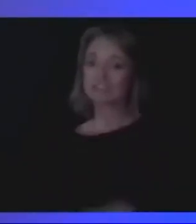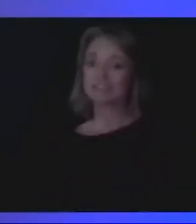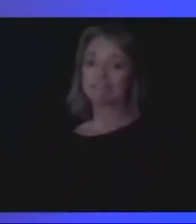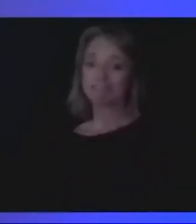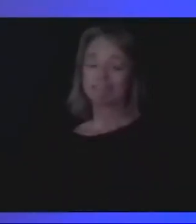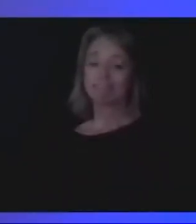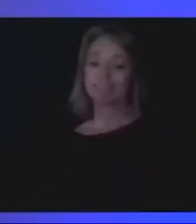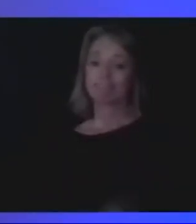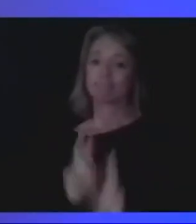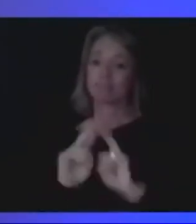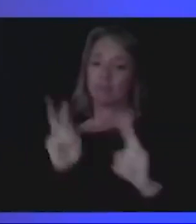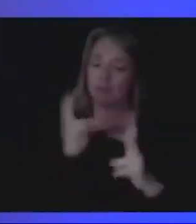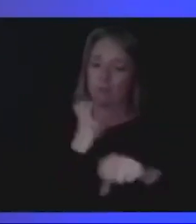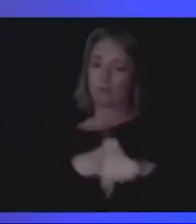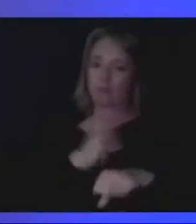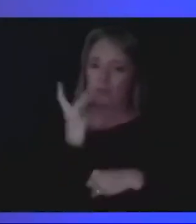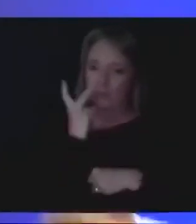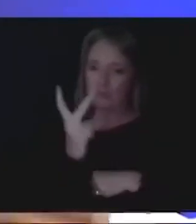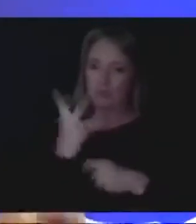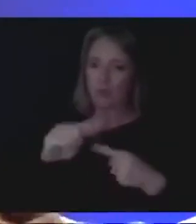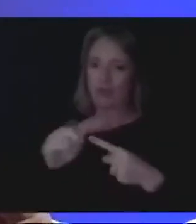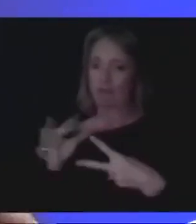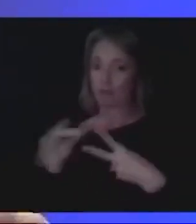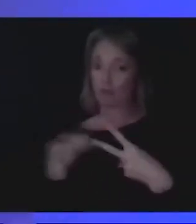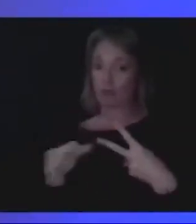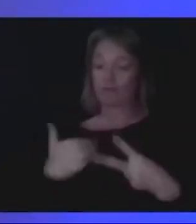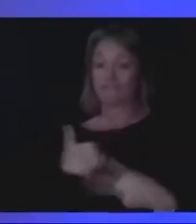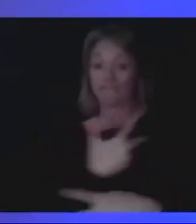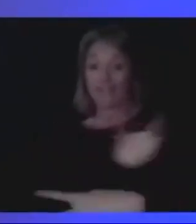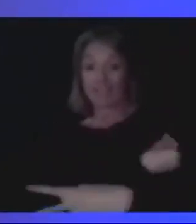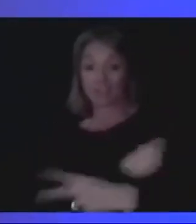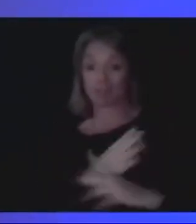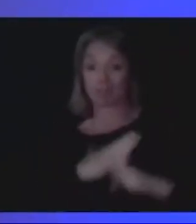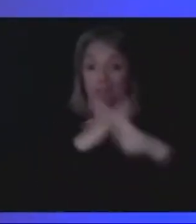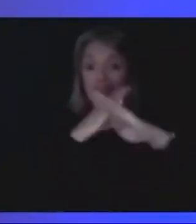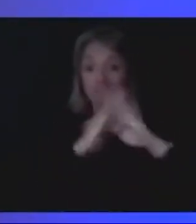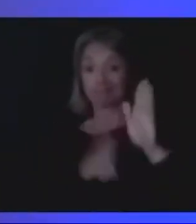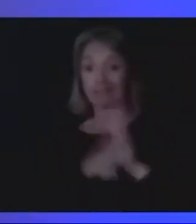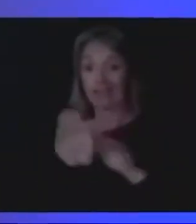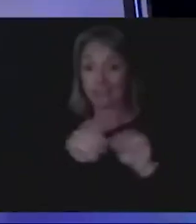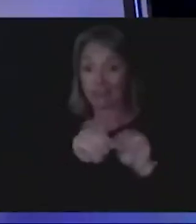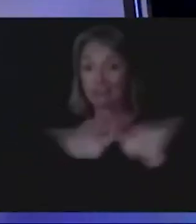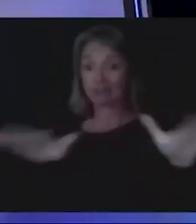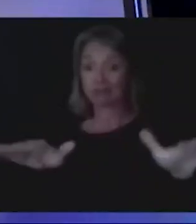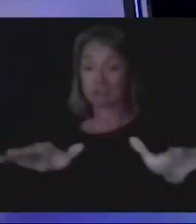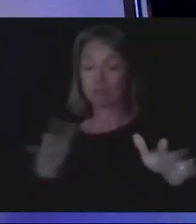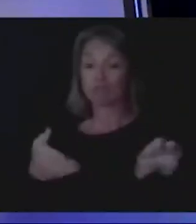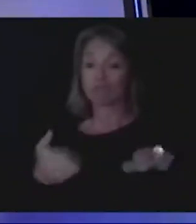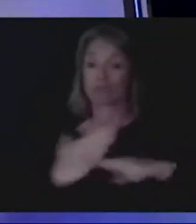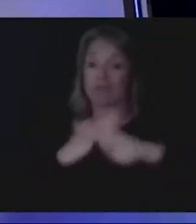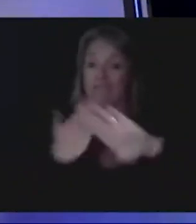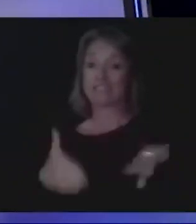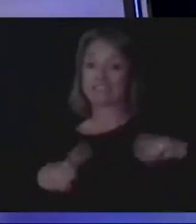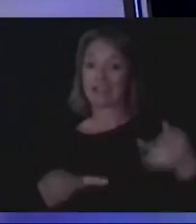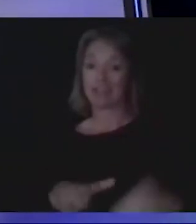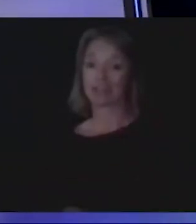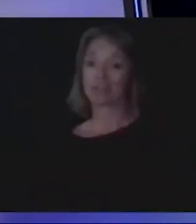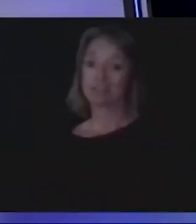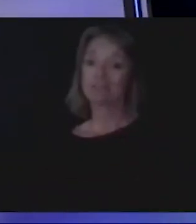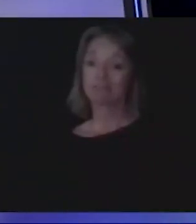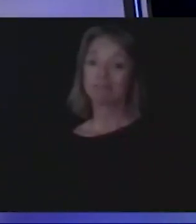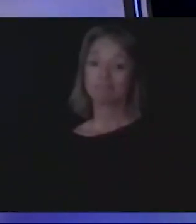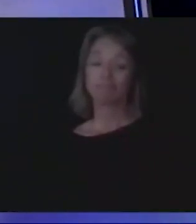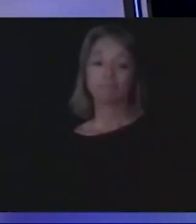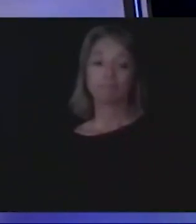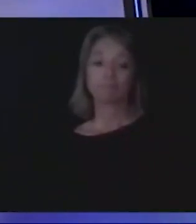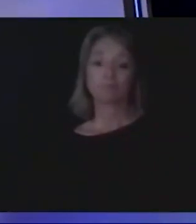that when you have a choice to get a vaccine that can prevent this escalation of the disease and prevent death. Yeah, and I'm going to say it, I'm sorry,